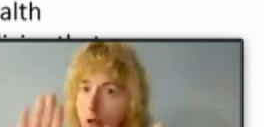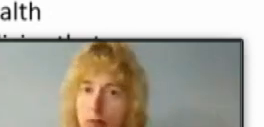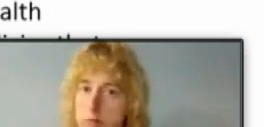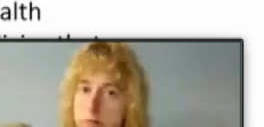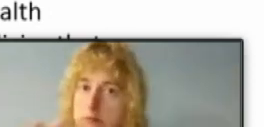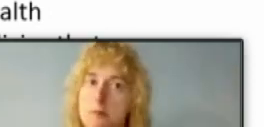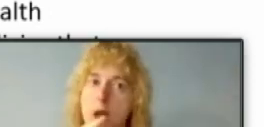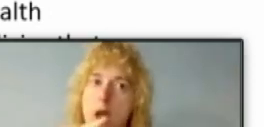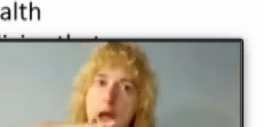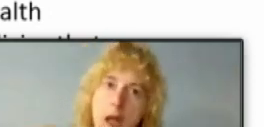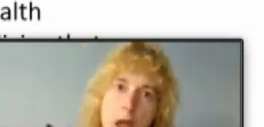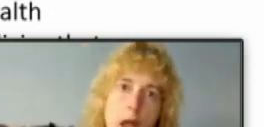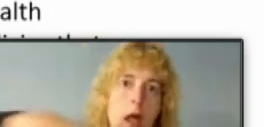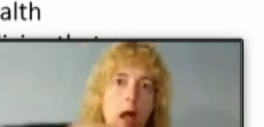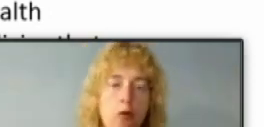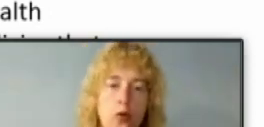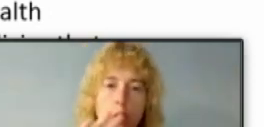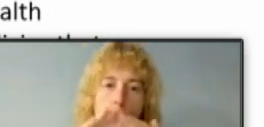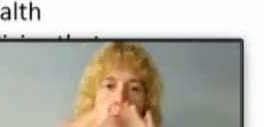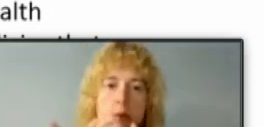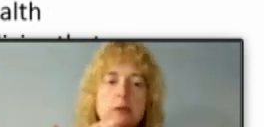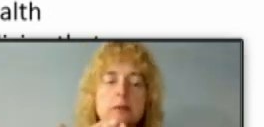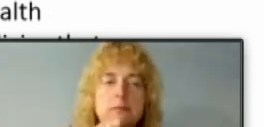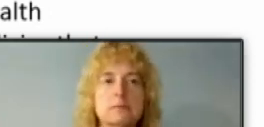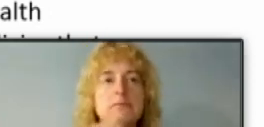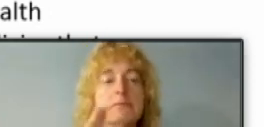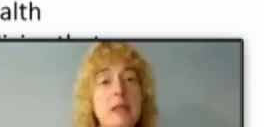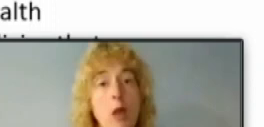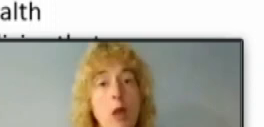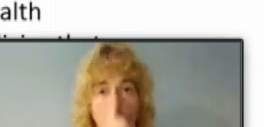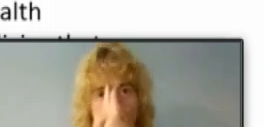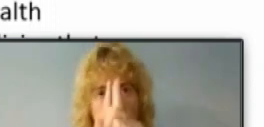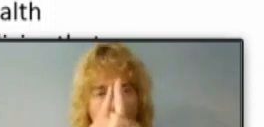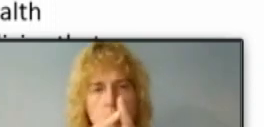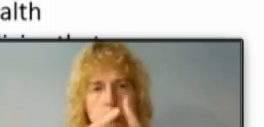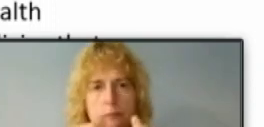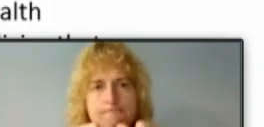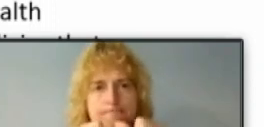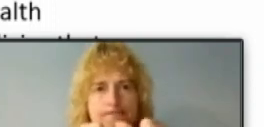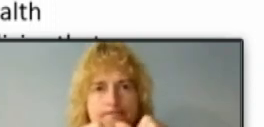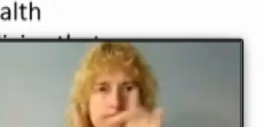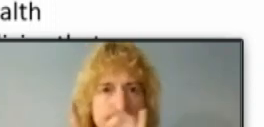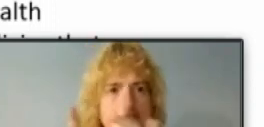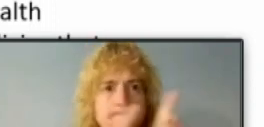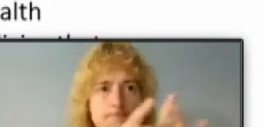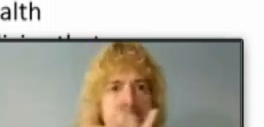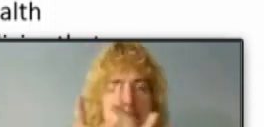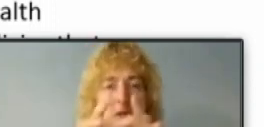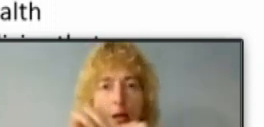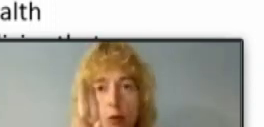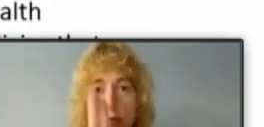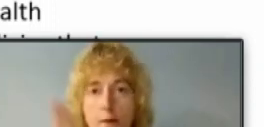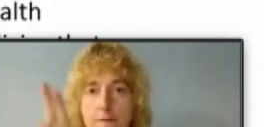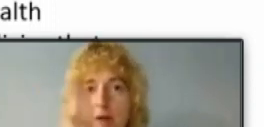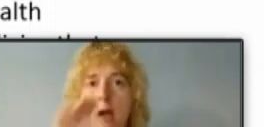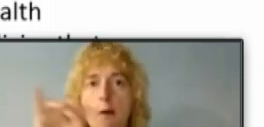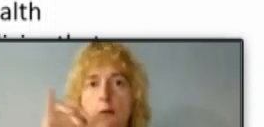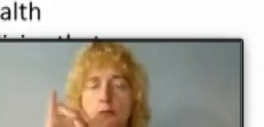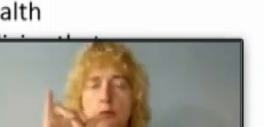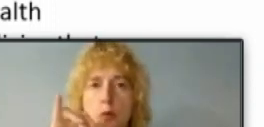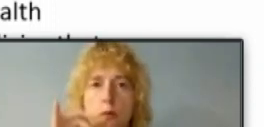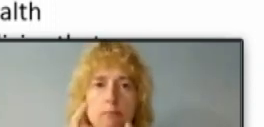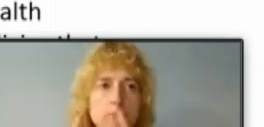is to not only continue to build that community within the university, but to build partnerships throughout